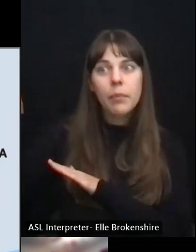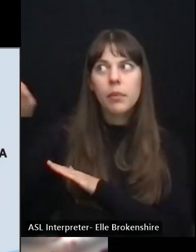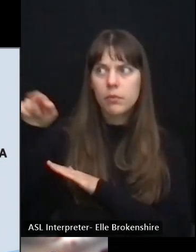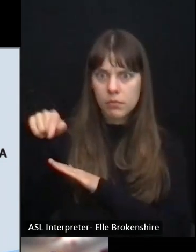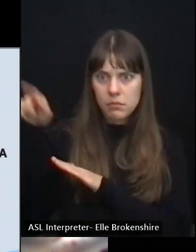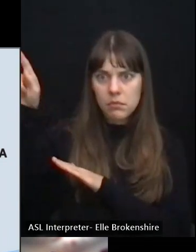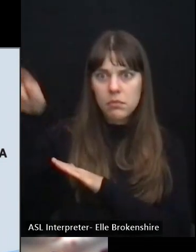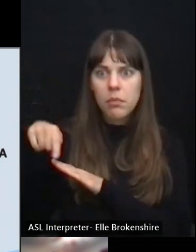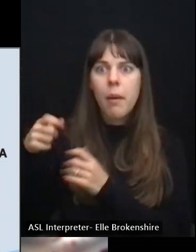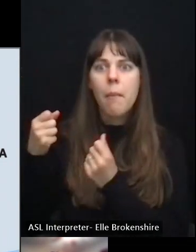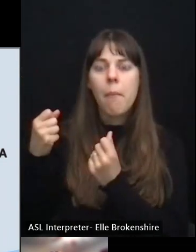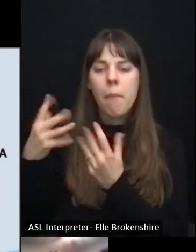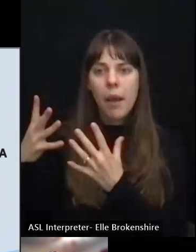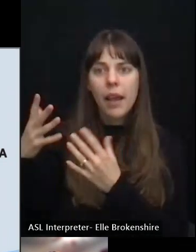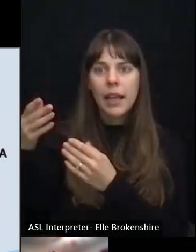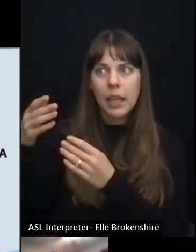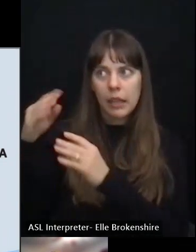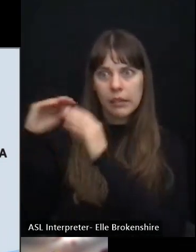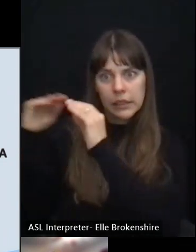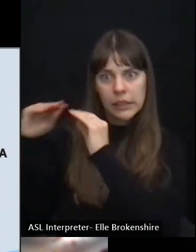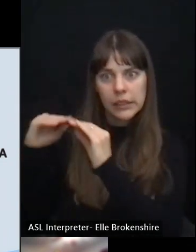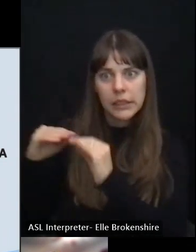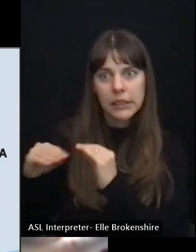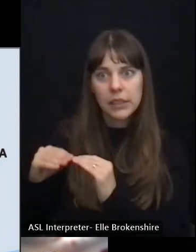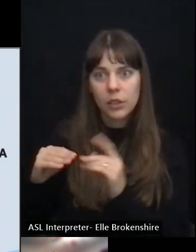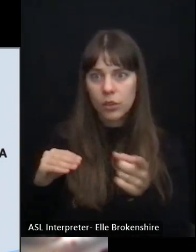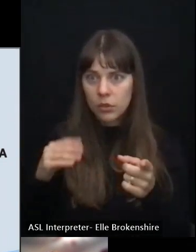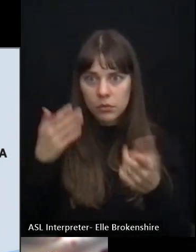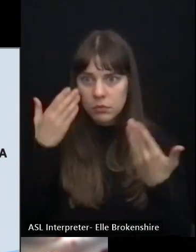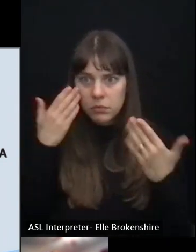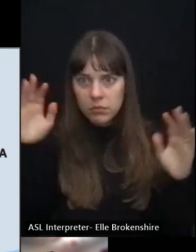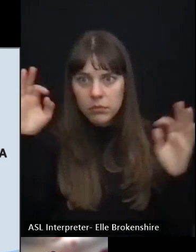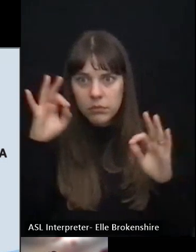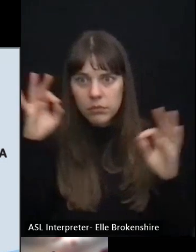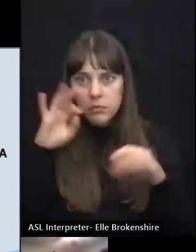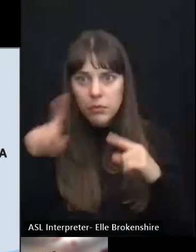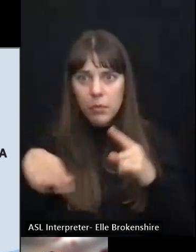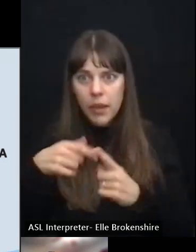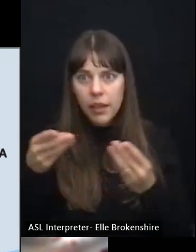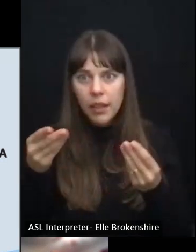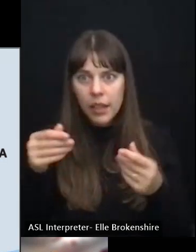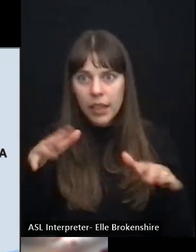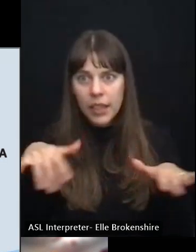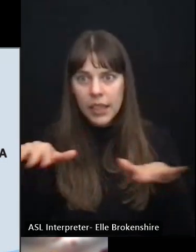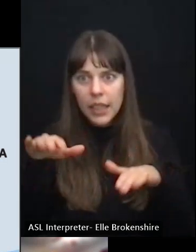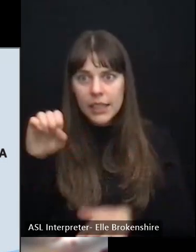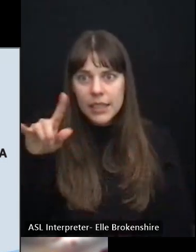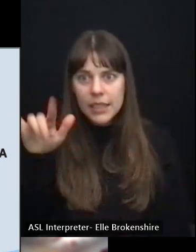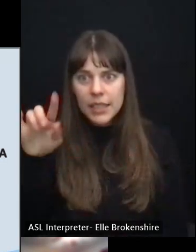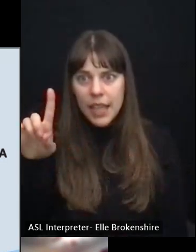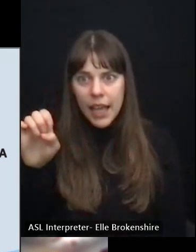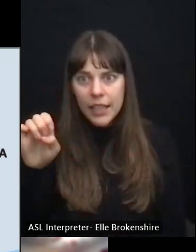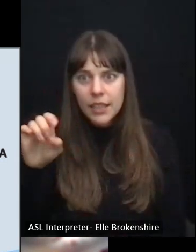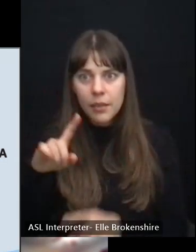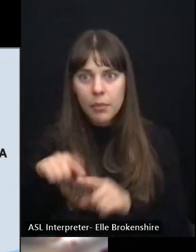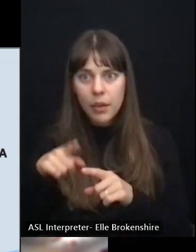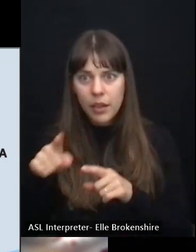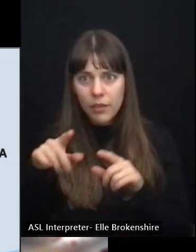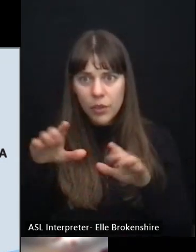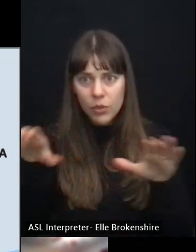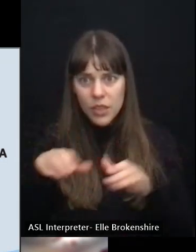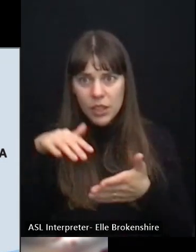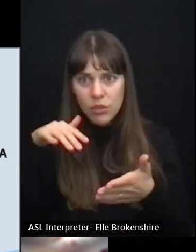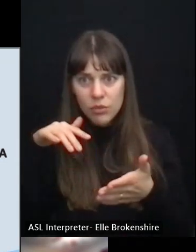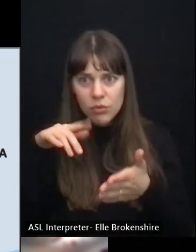$1 million put into William Street. You are not aware of any landslides, But have you done any